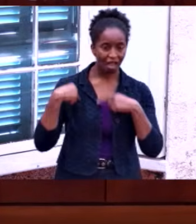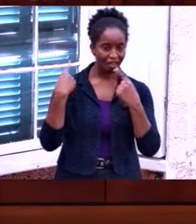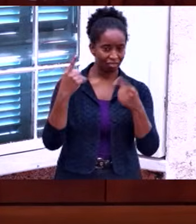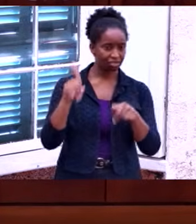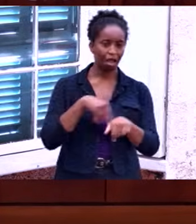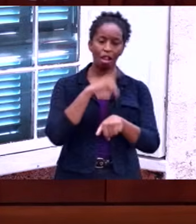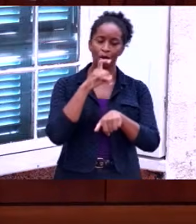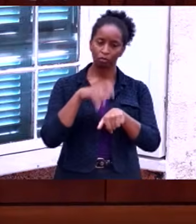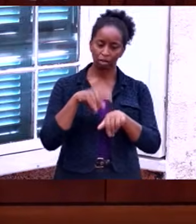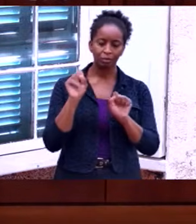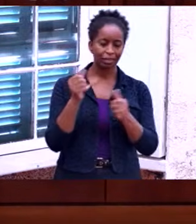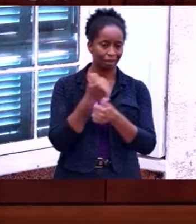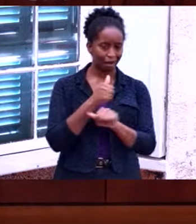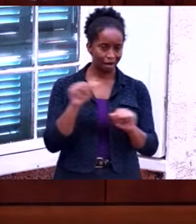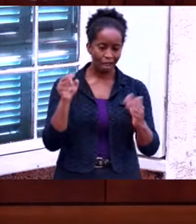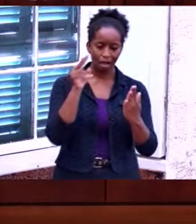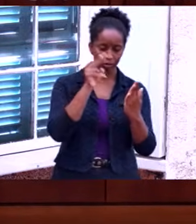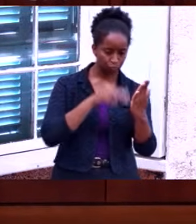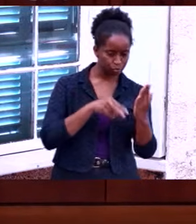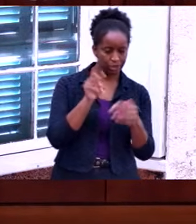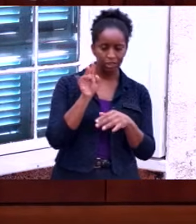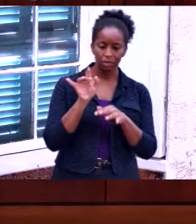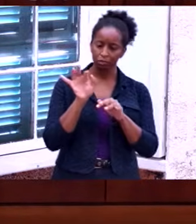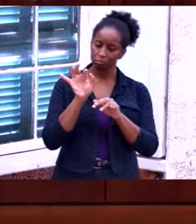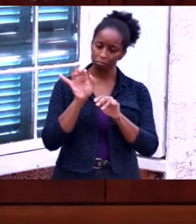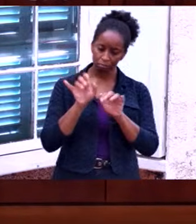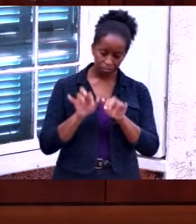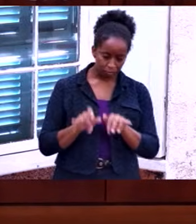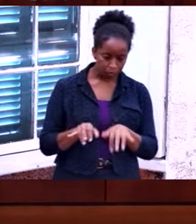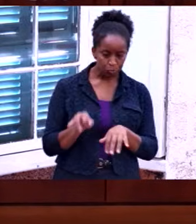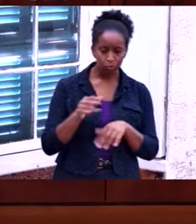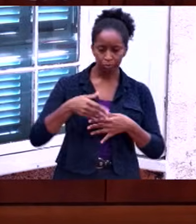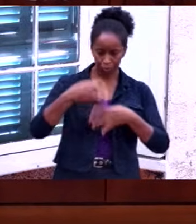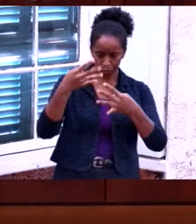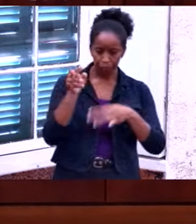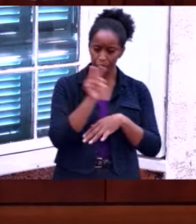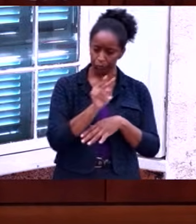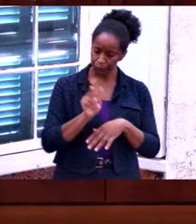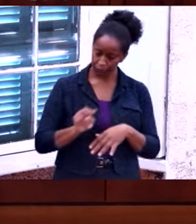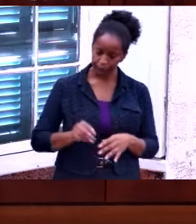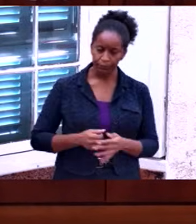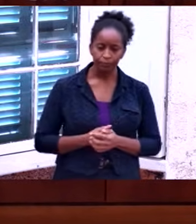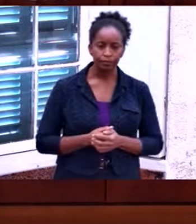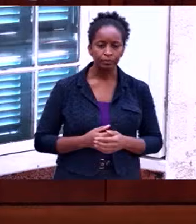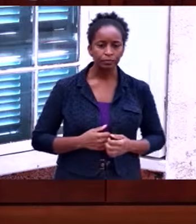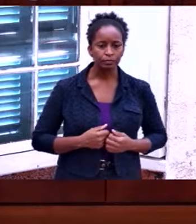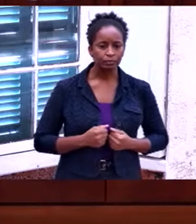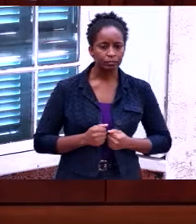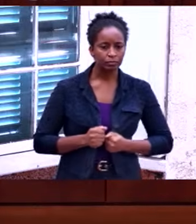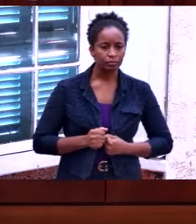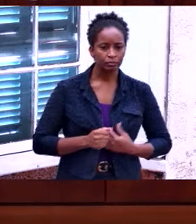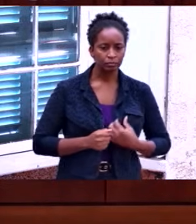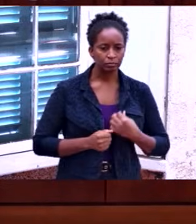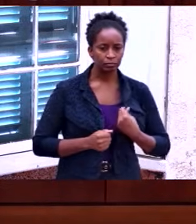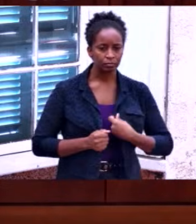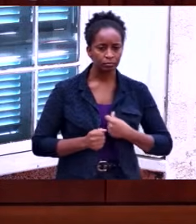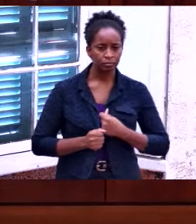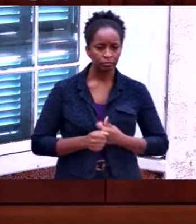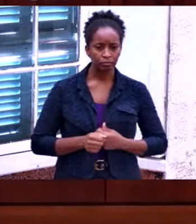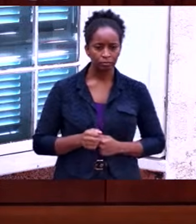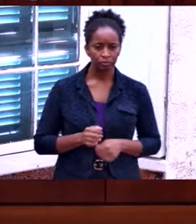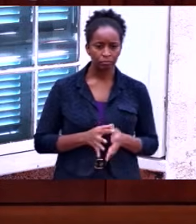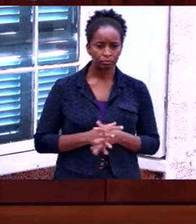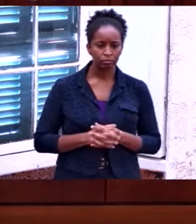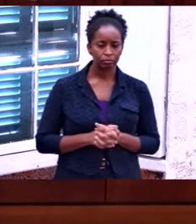Reform Commission's minority opinion, specifically as it relates to the independent speaker and some of the other things that are drawn from the functioning of the